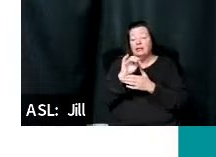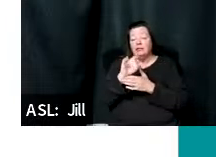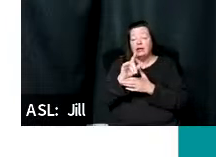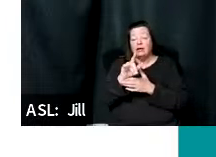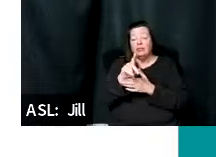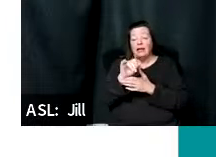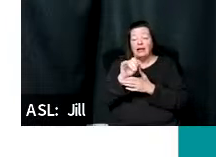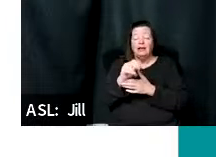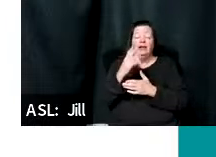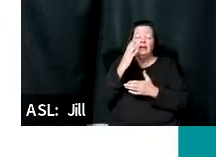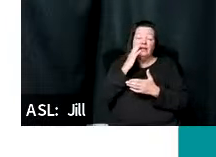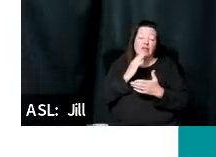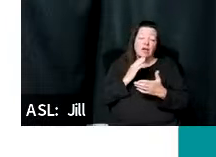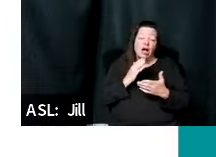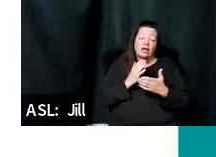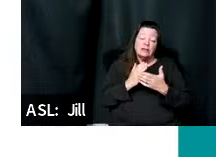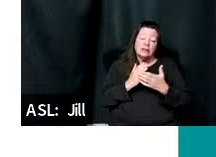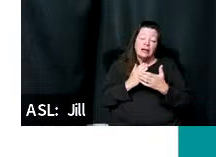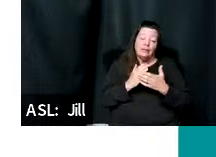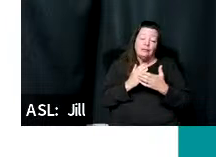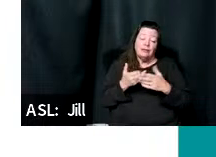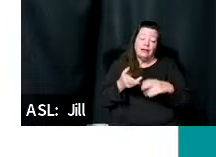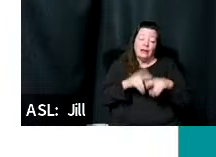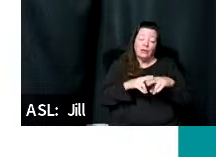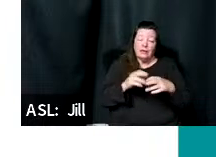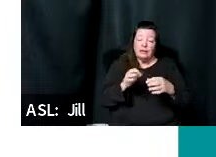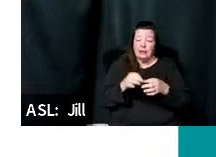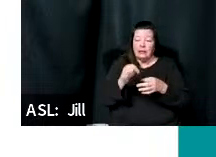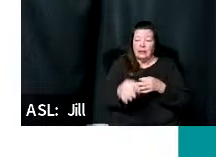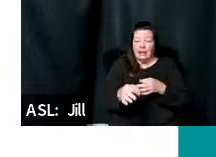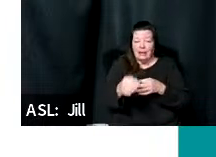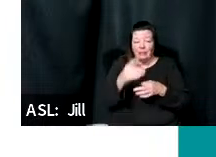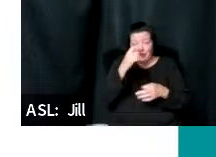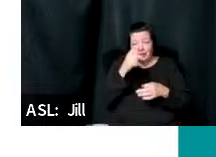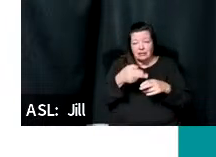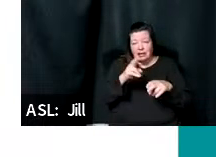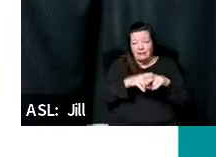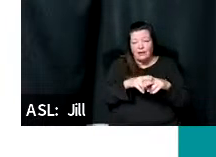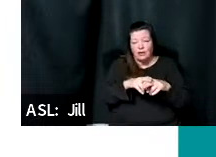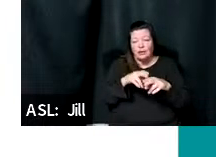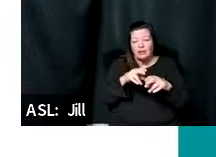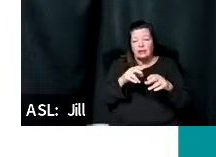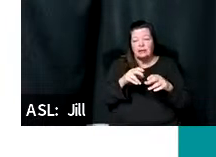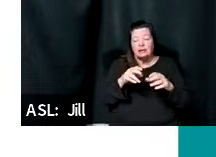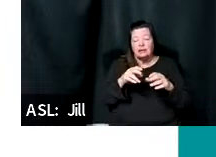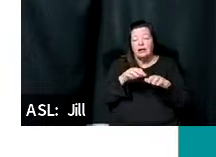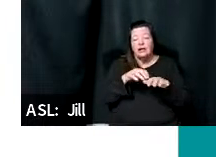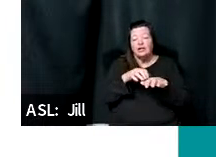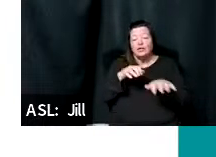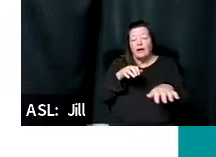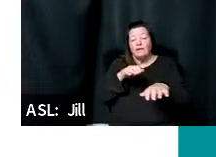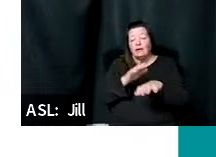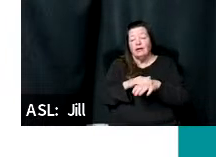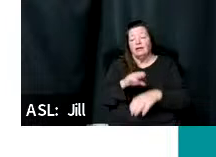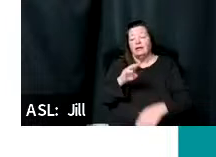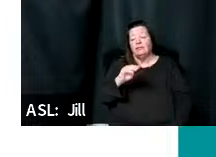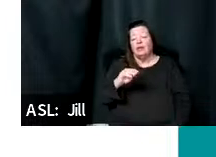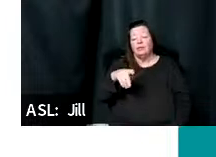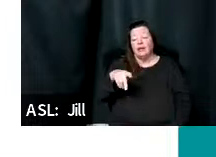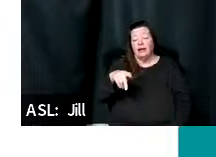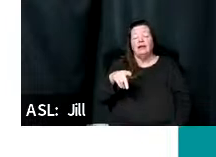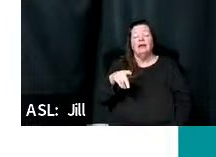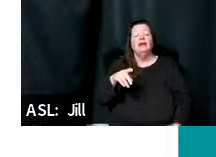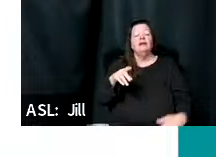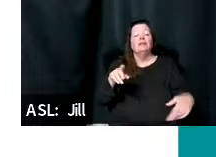delay for access because of some increased travel time and more traffic on Mill Plain. But we also analyzed that